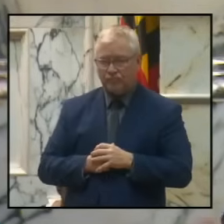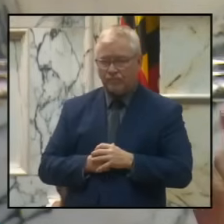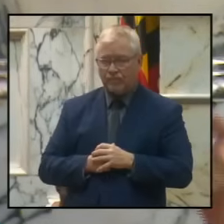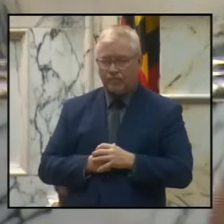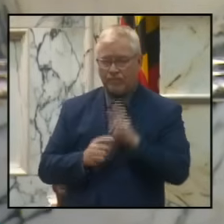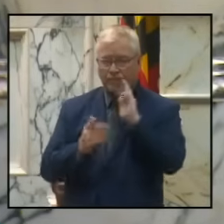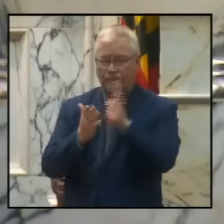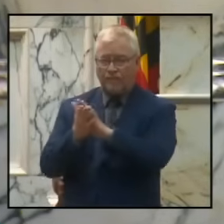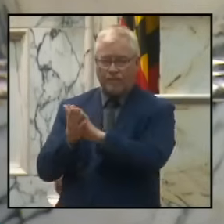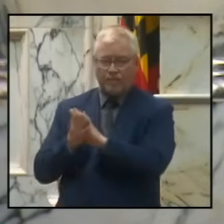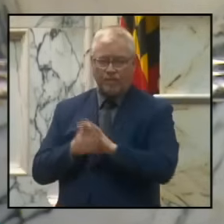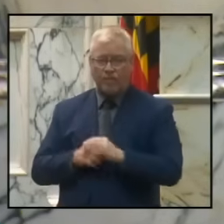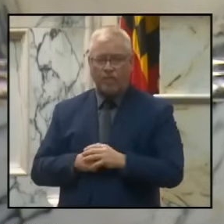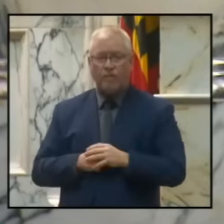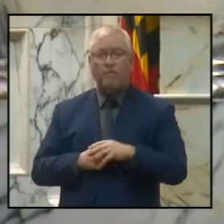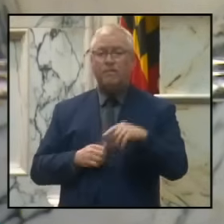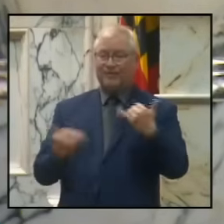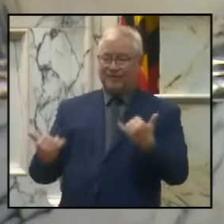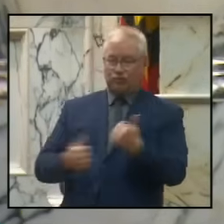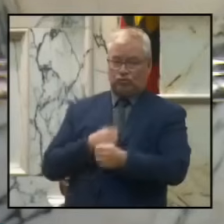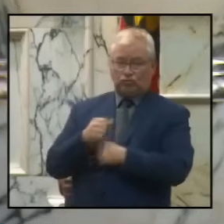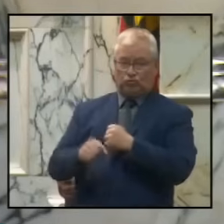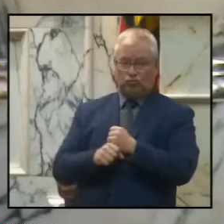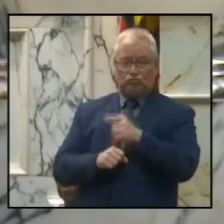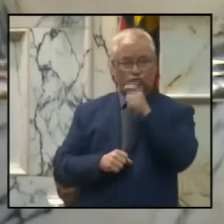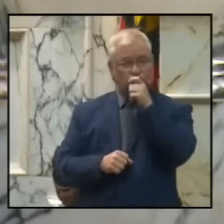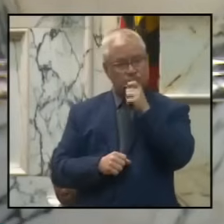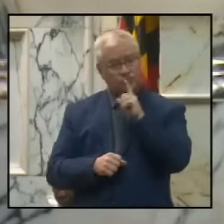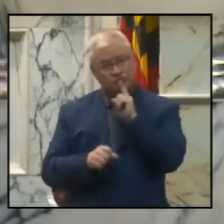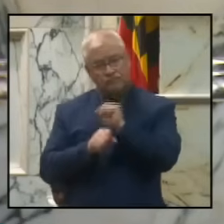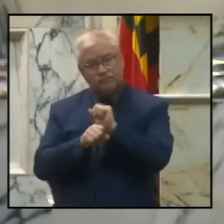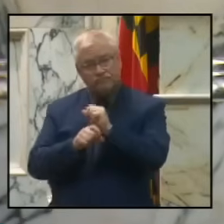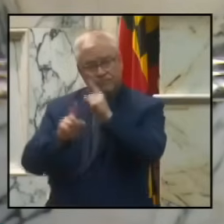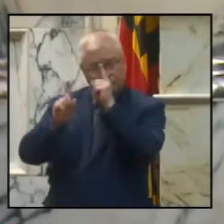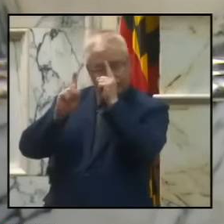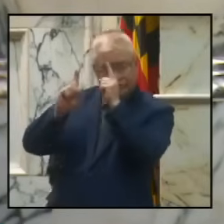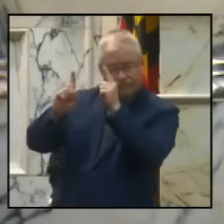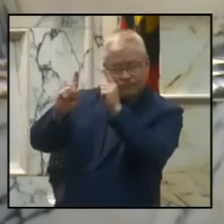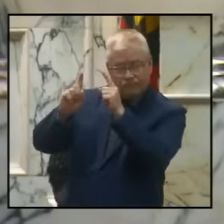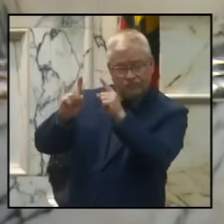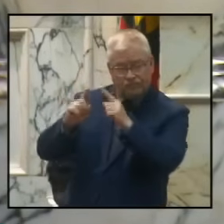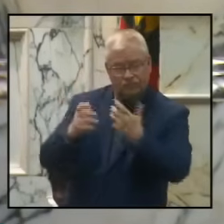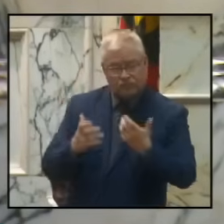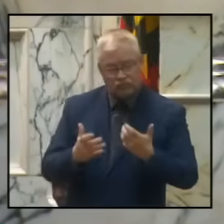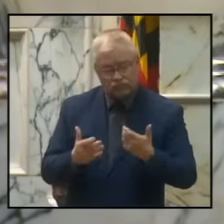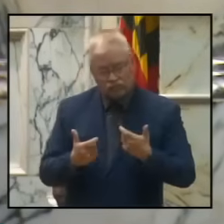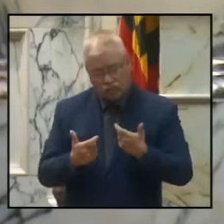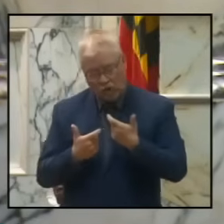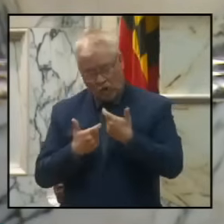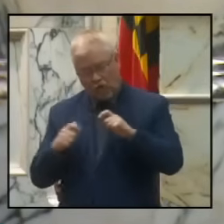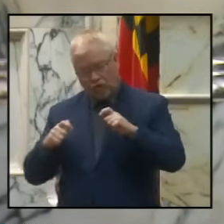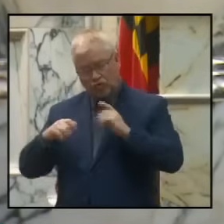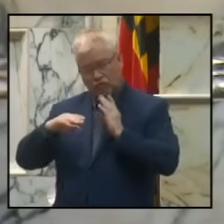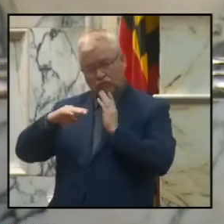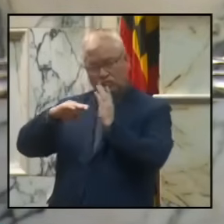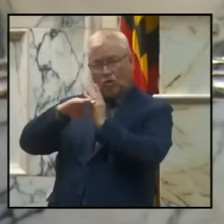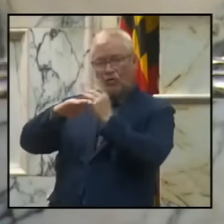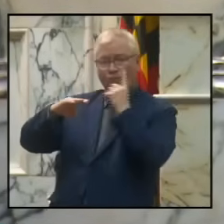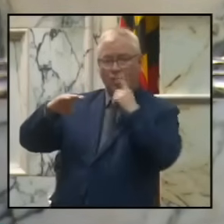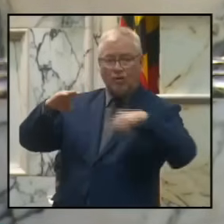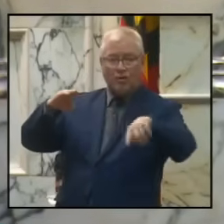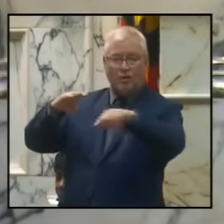And this year, we are taking aim at the single largest barrier in achievement in our